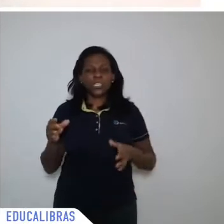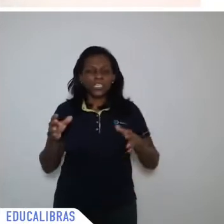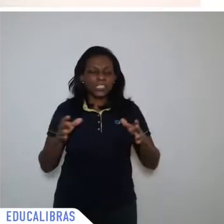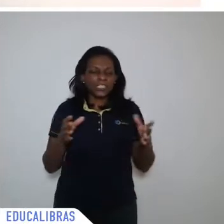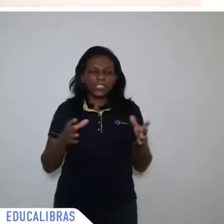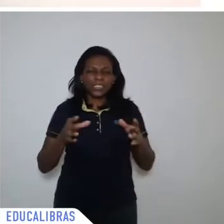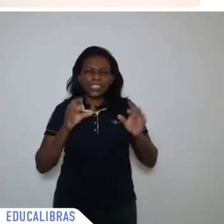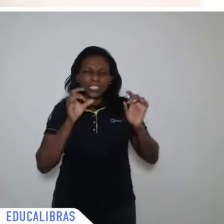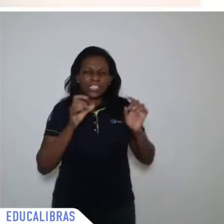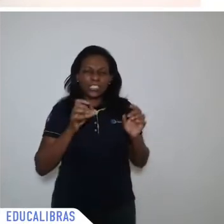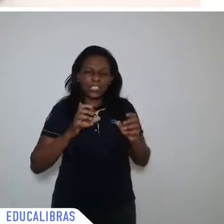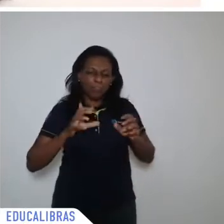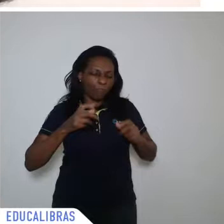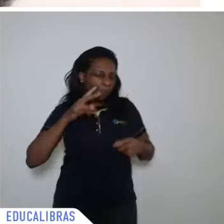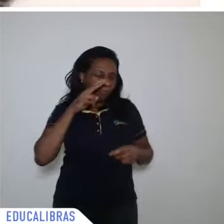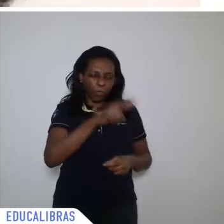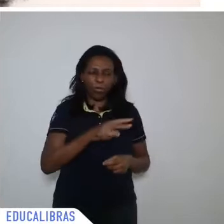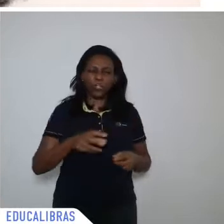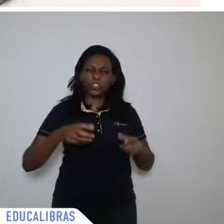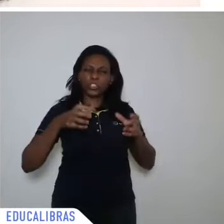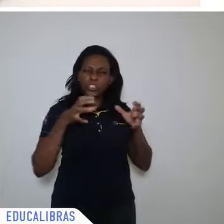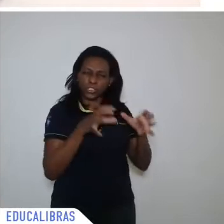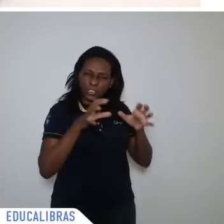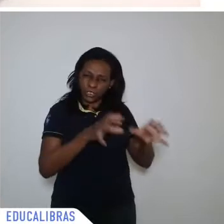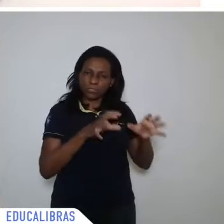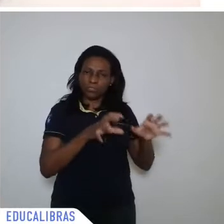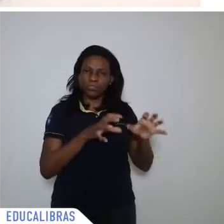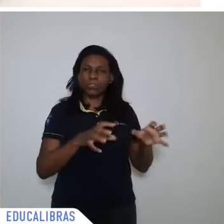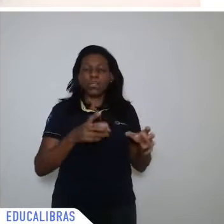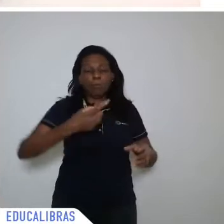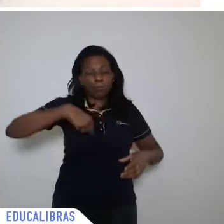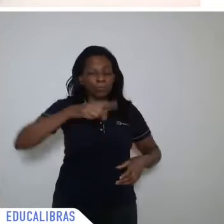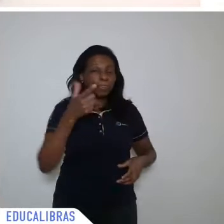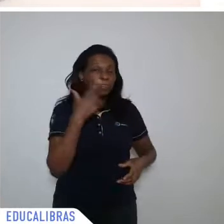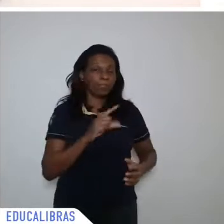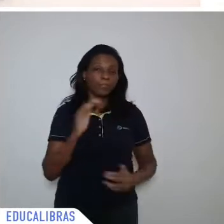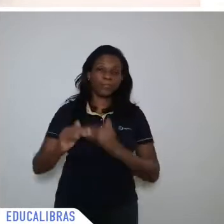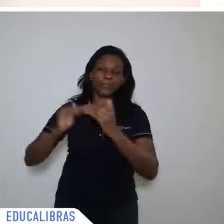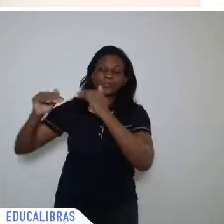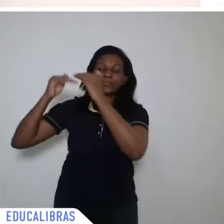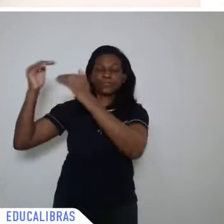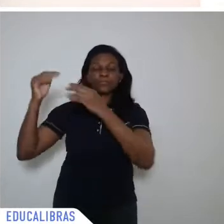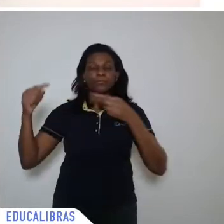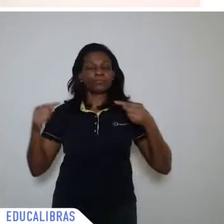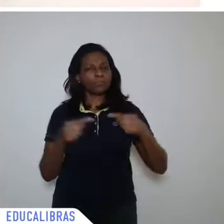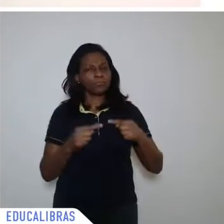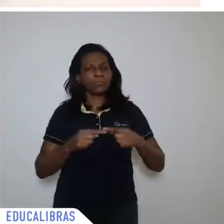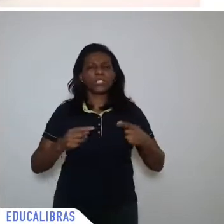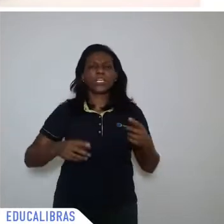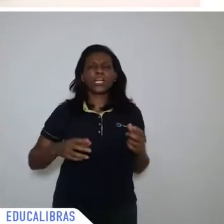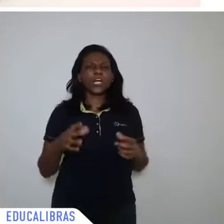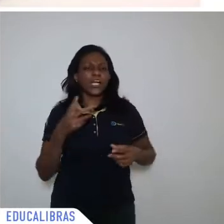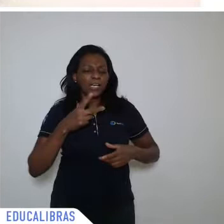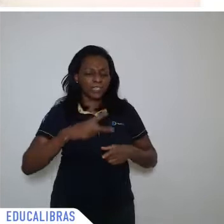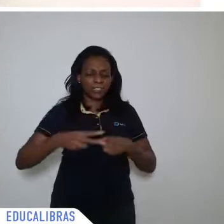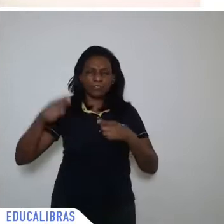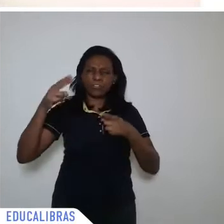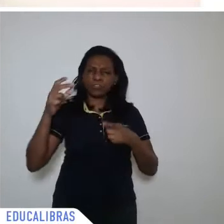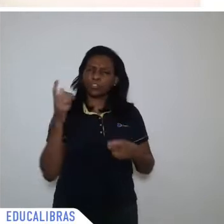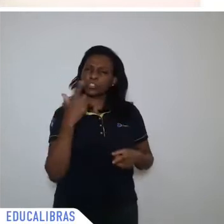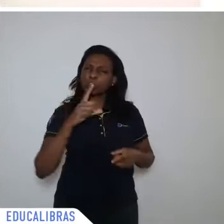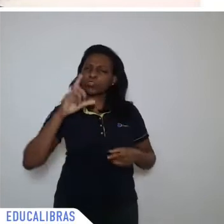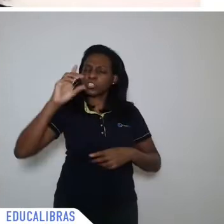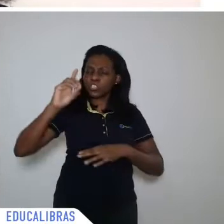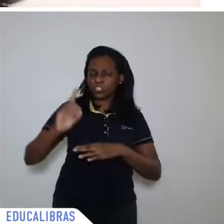that have always been dehumanized, so we can advance in this process